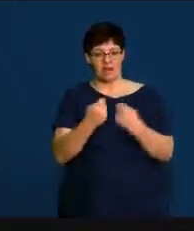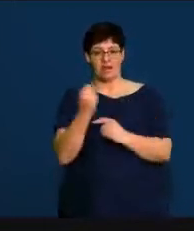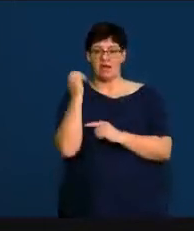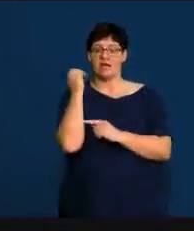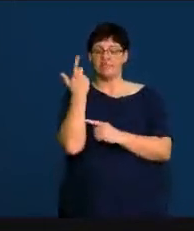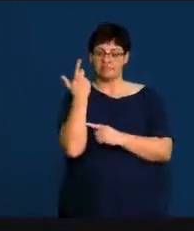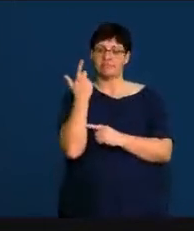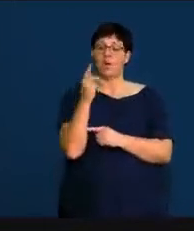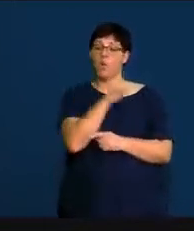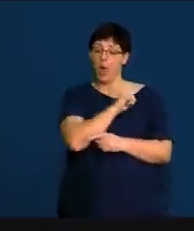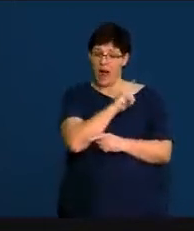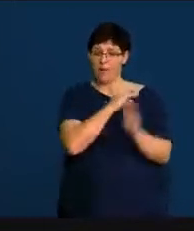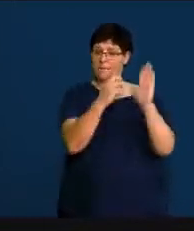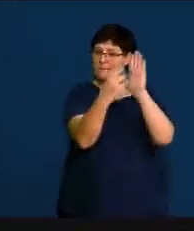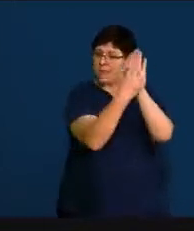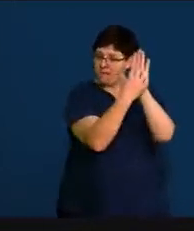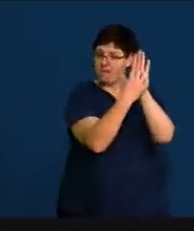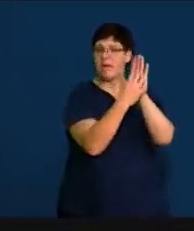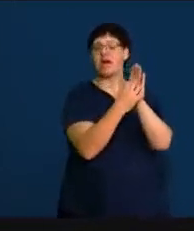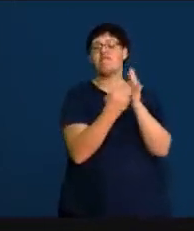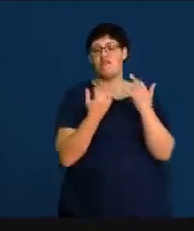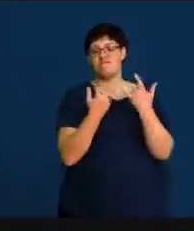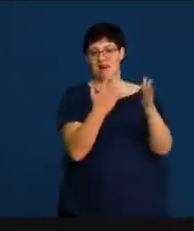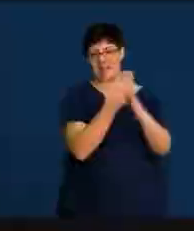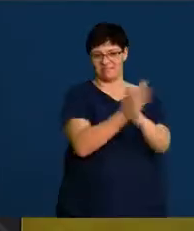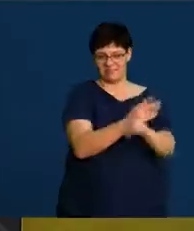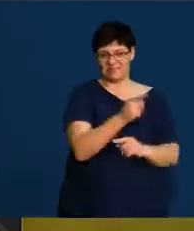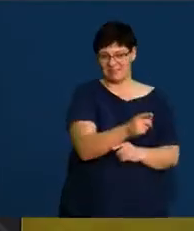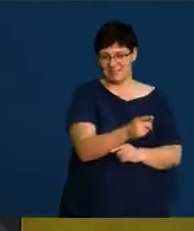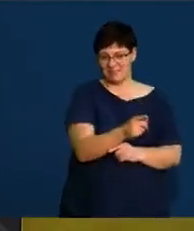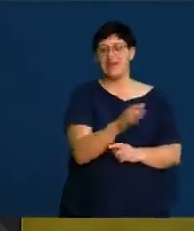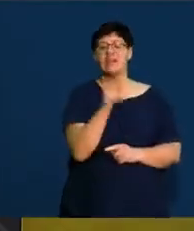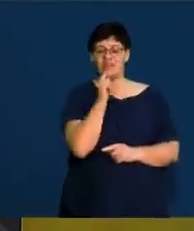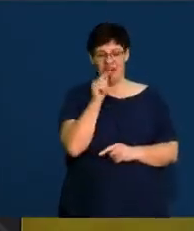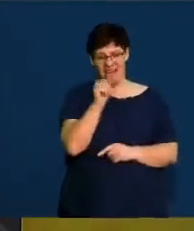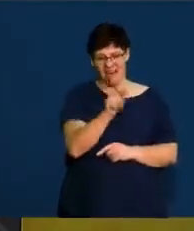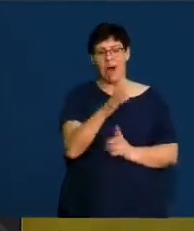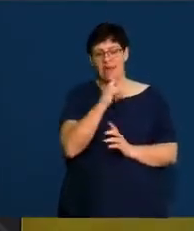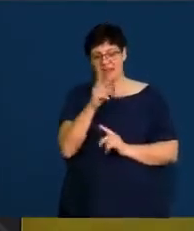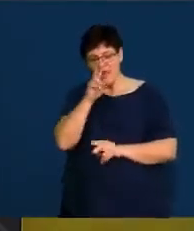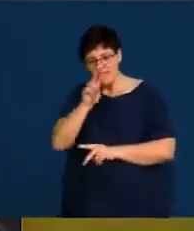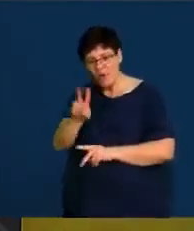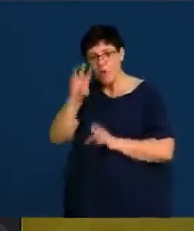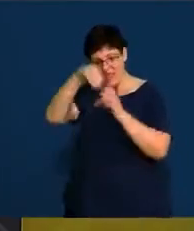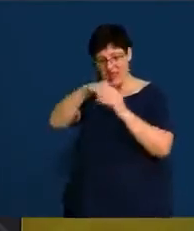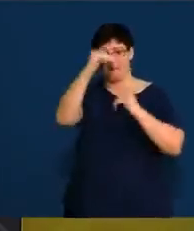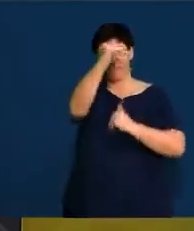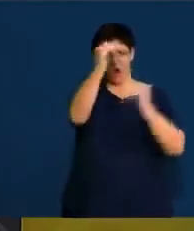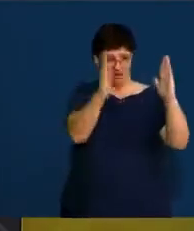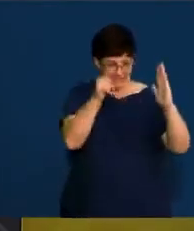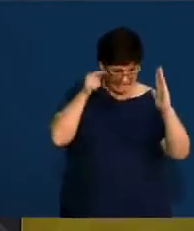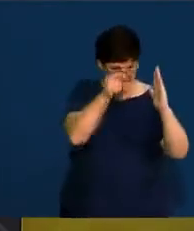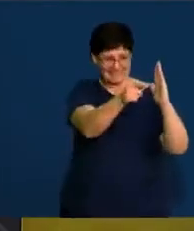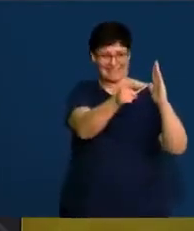windbreaks. Why? Because specific features other than those being examined must be viewed within a block on that